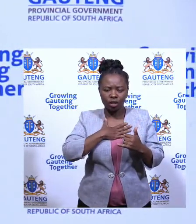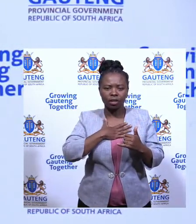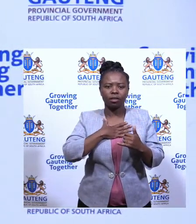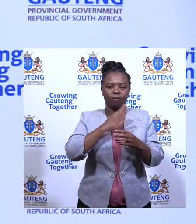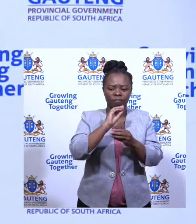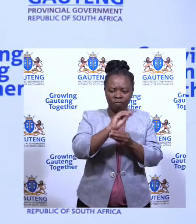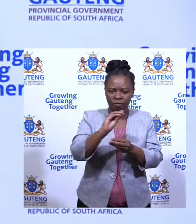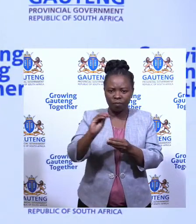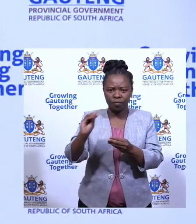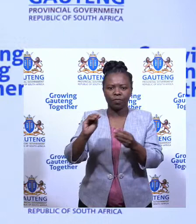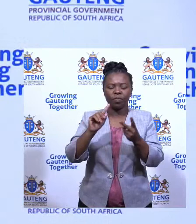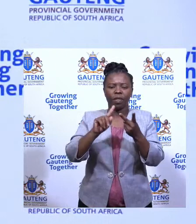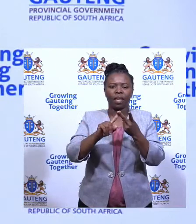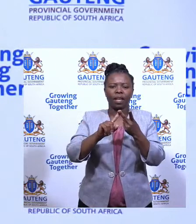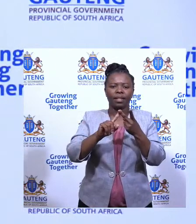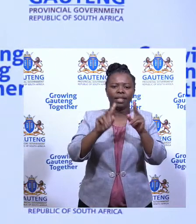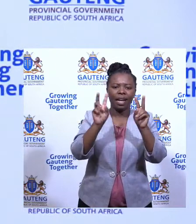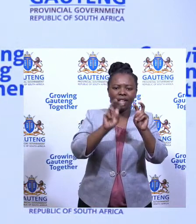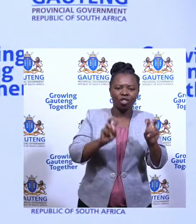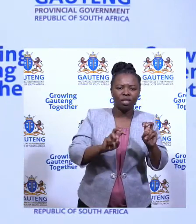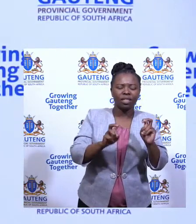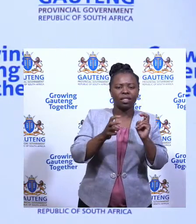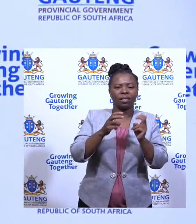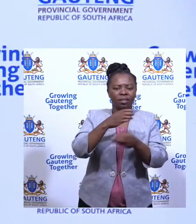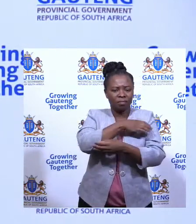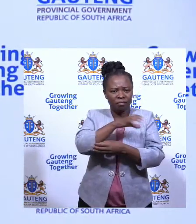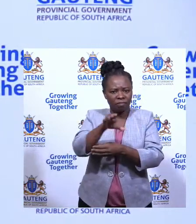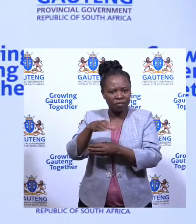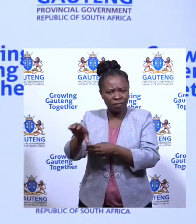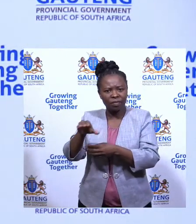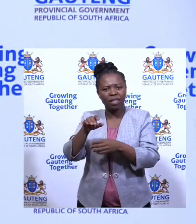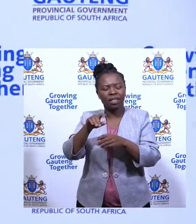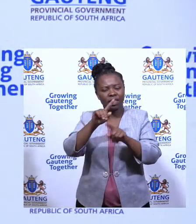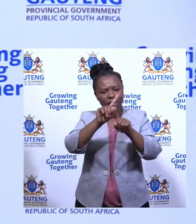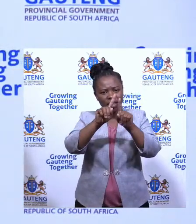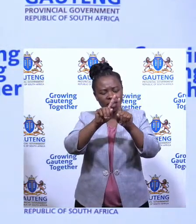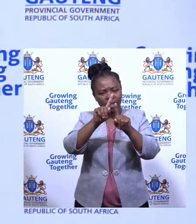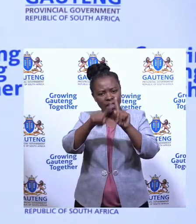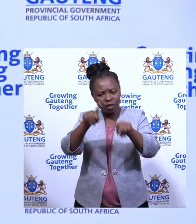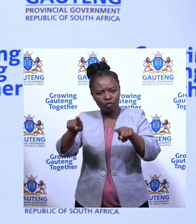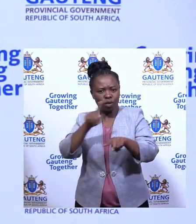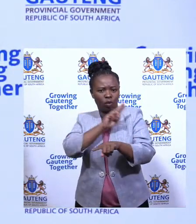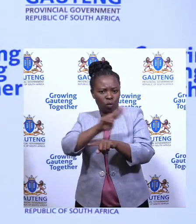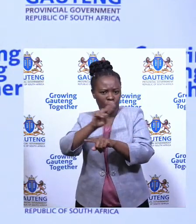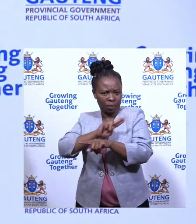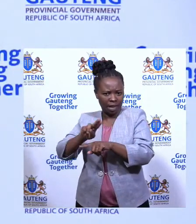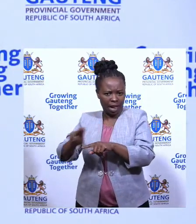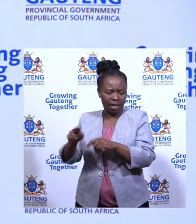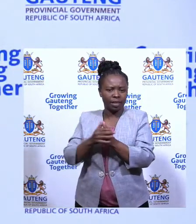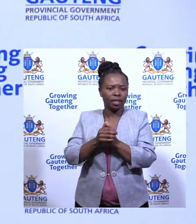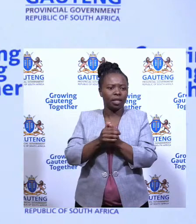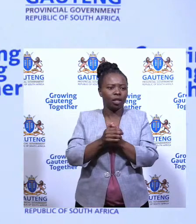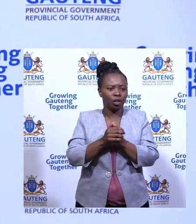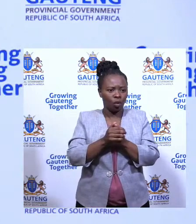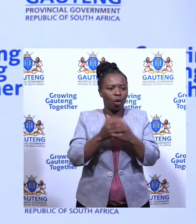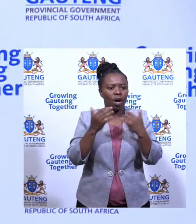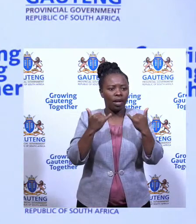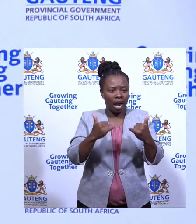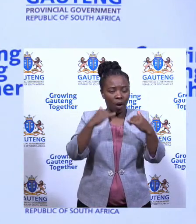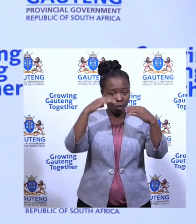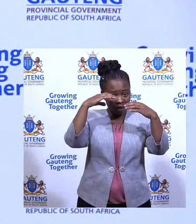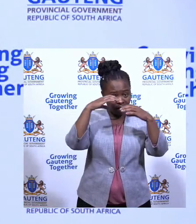as the electrical capacity in our hotspot priority hospitals. We've done we're focusing